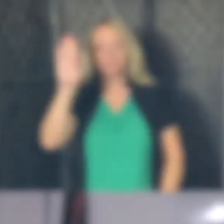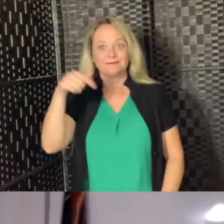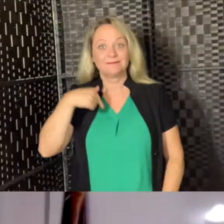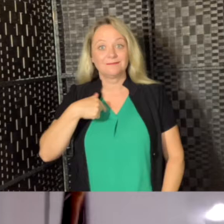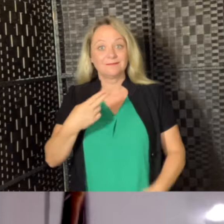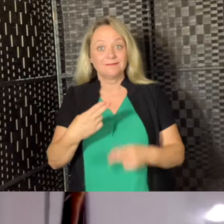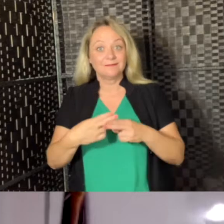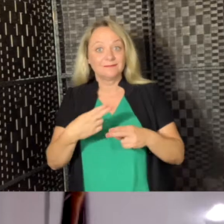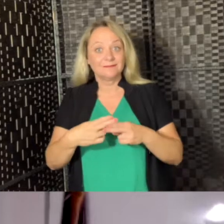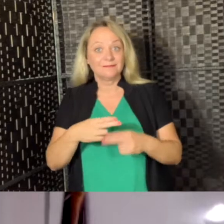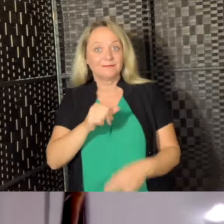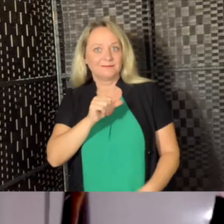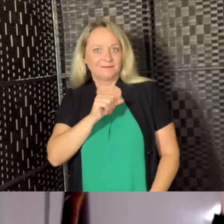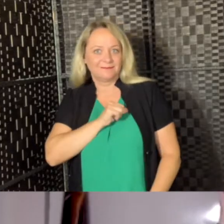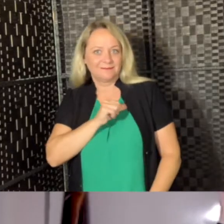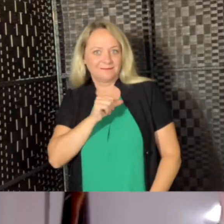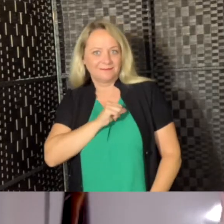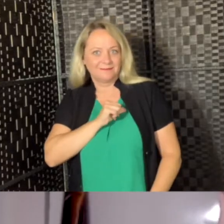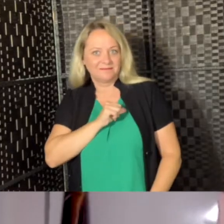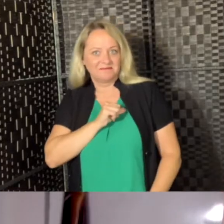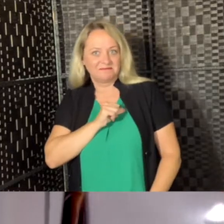My name is Alea,